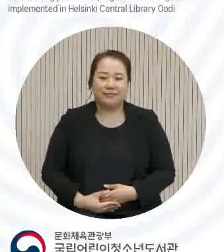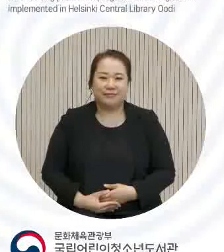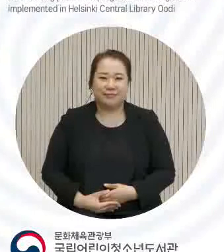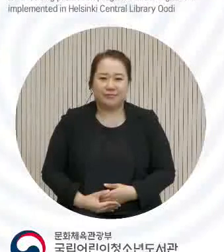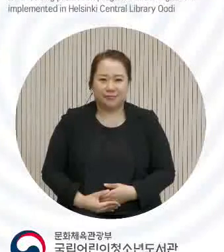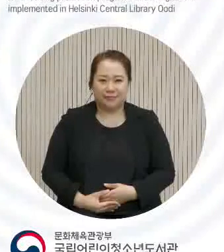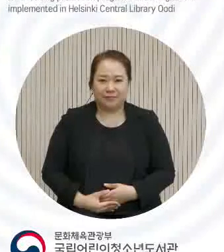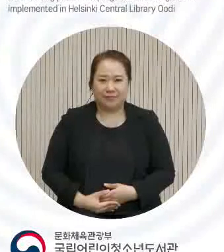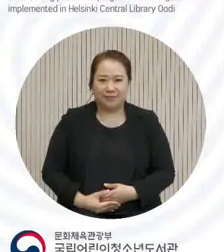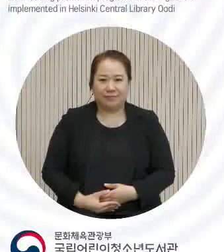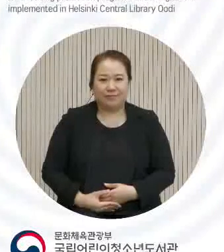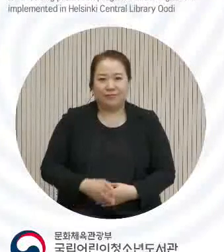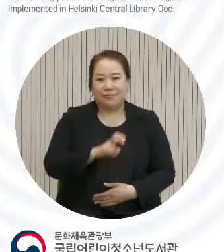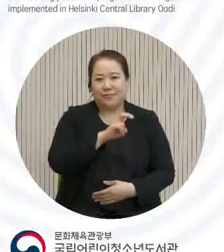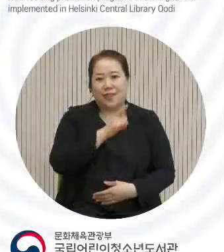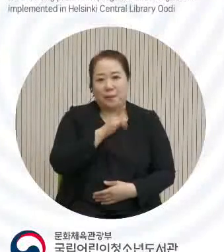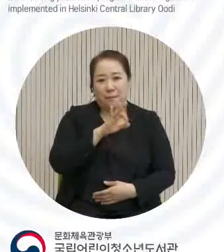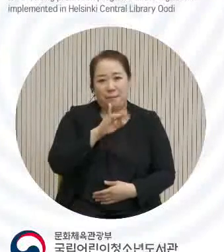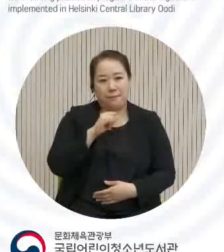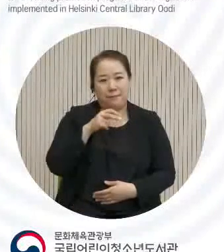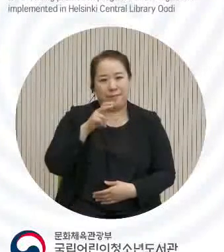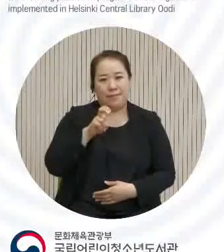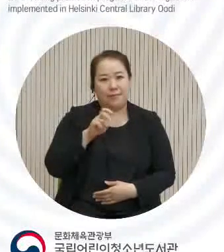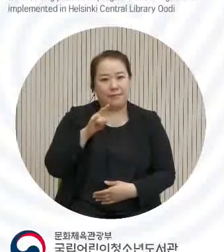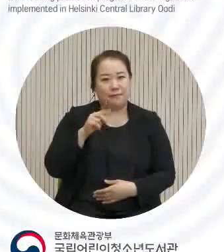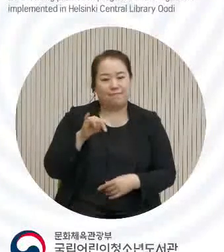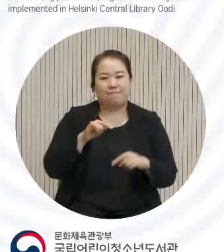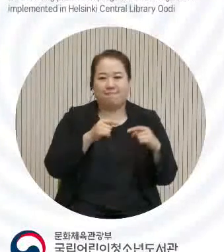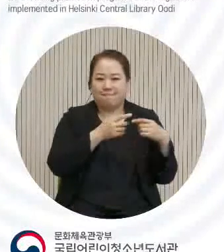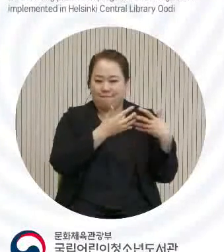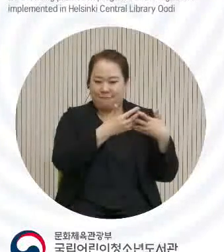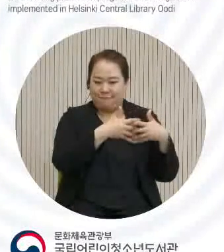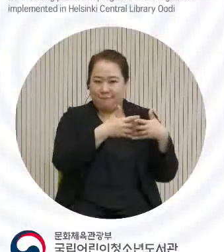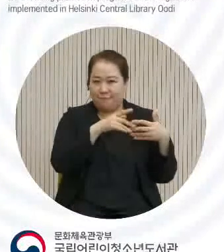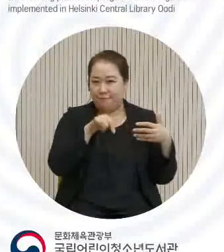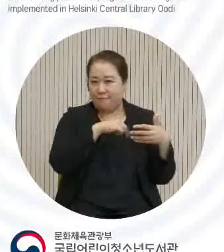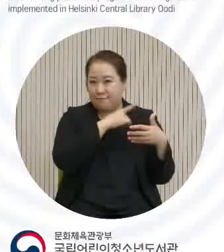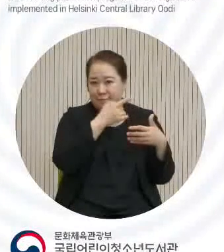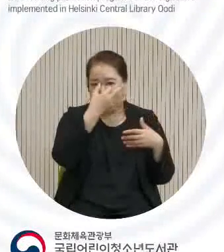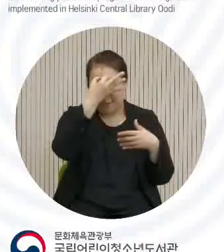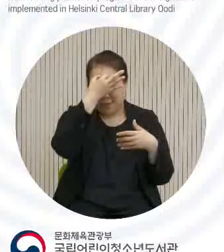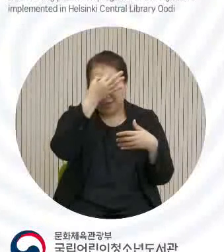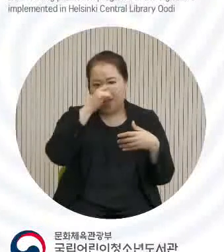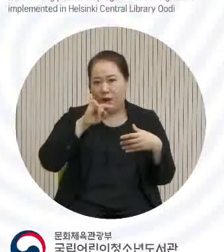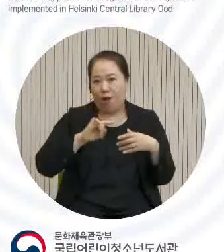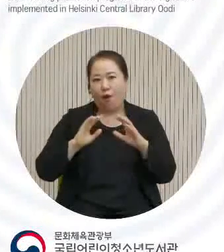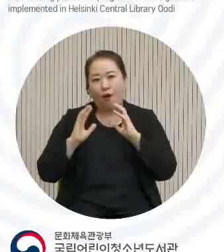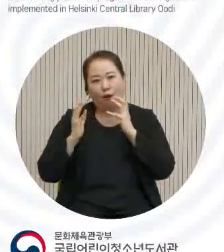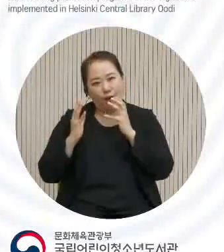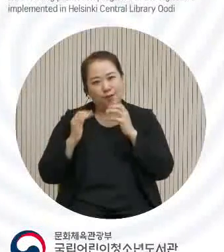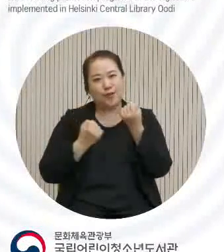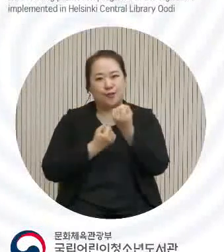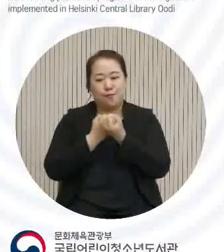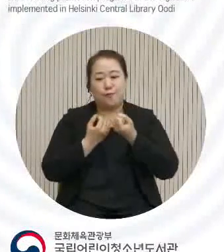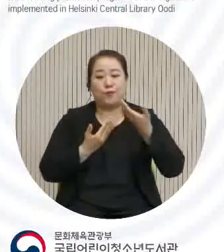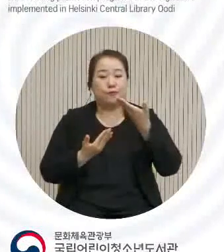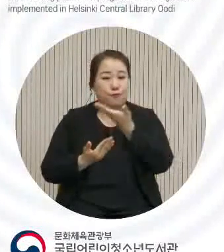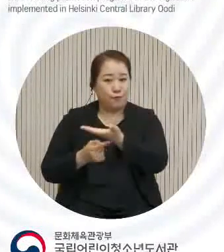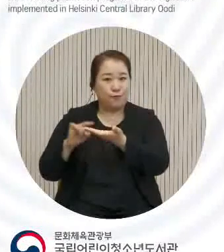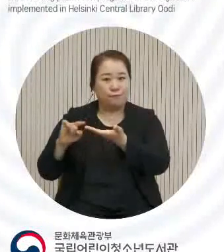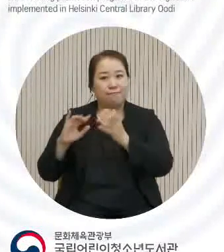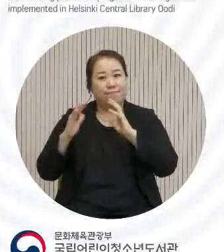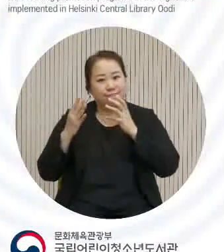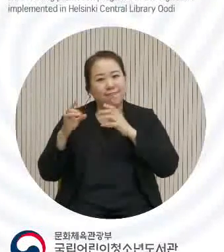When Makey's function has been explained, kids return to their places